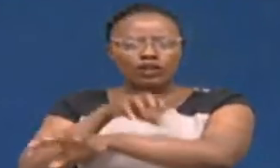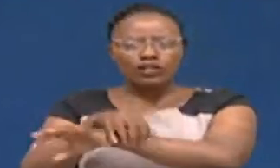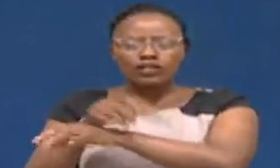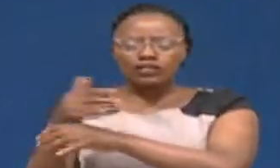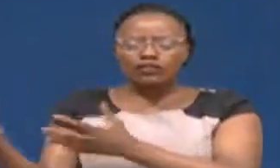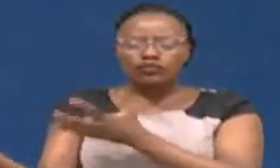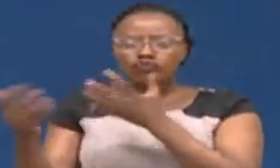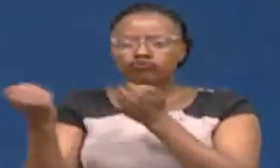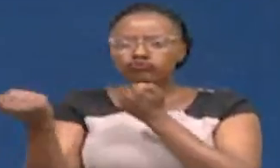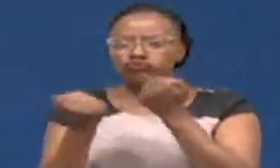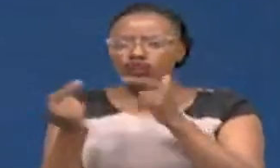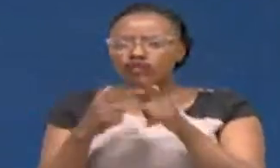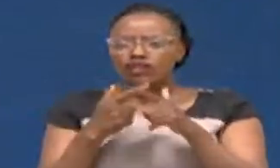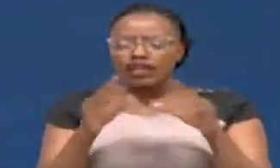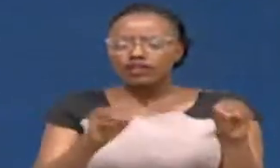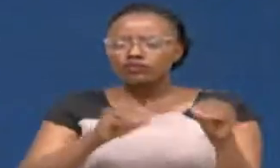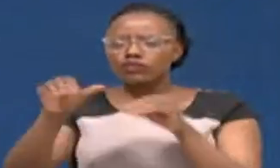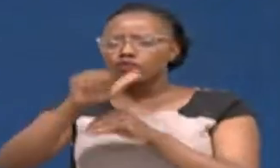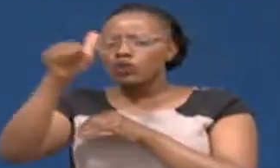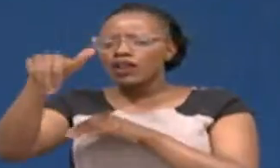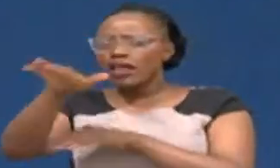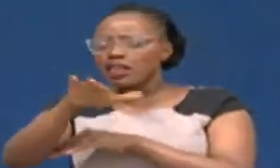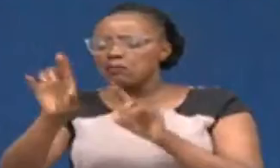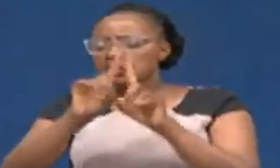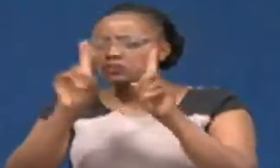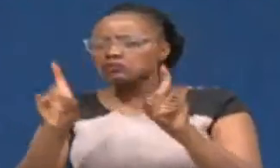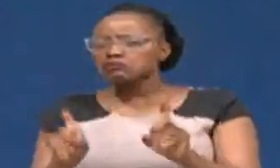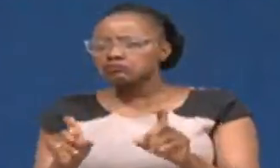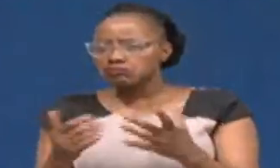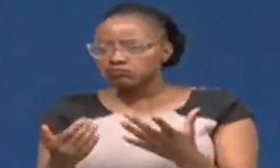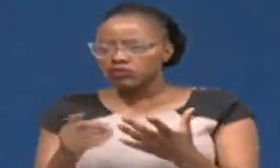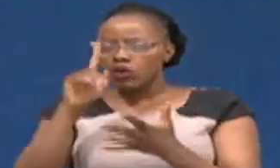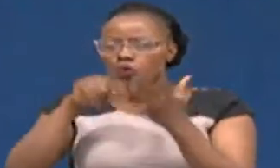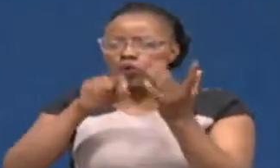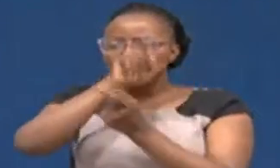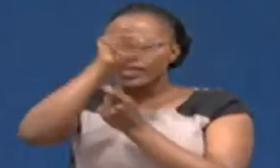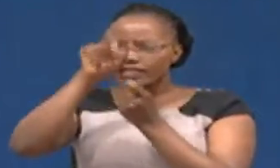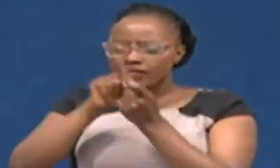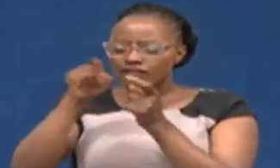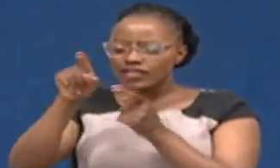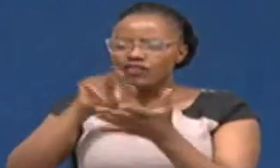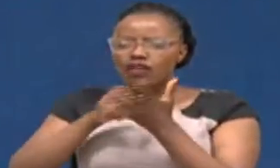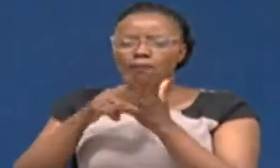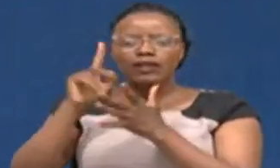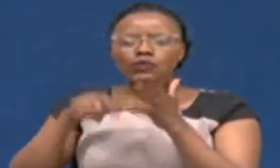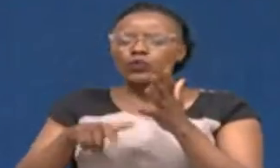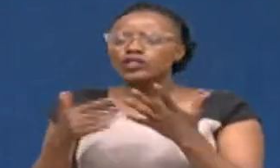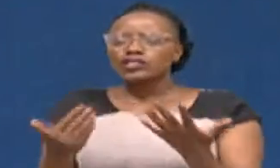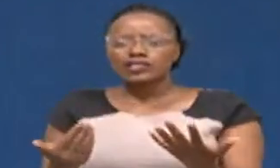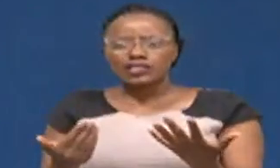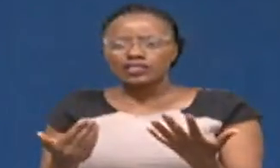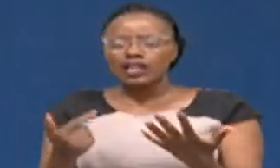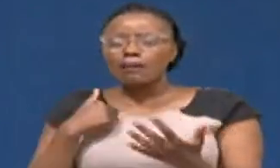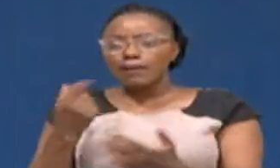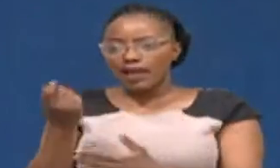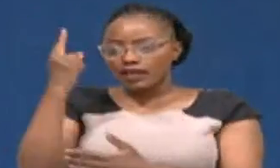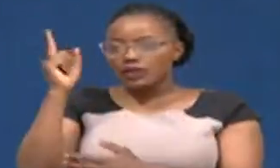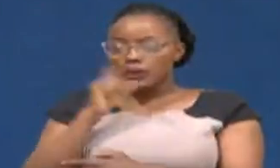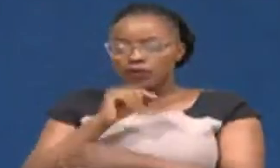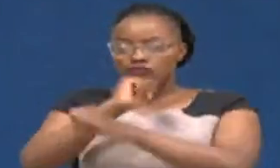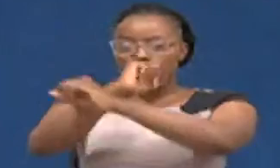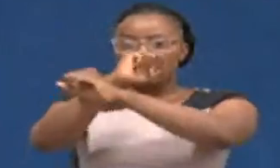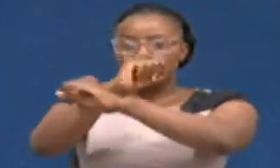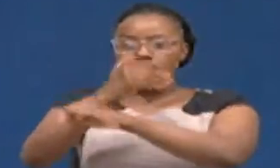ndani ya gari and they are moved to another place? What exactly did he meant? I understand he's